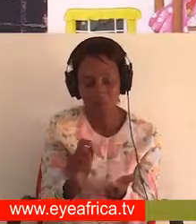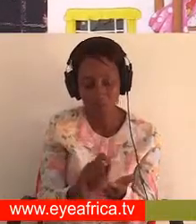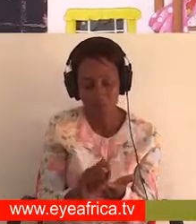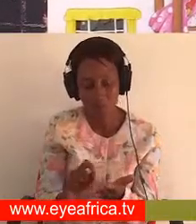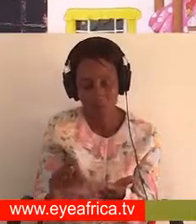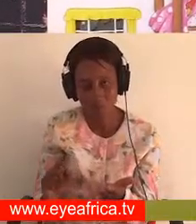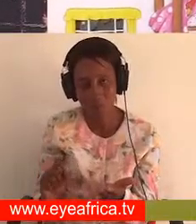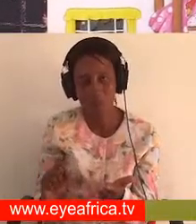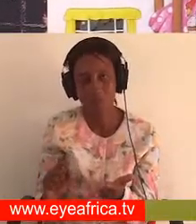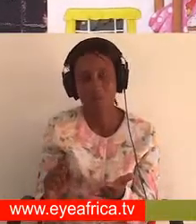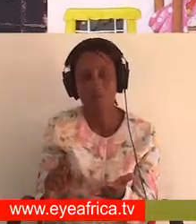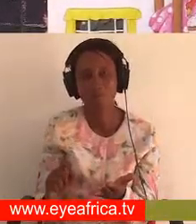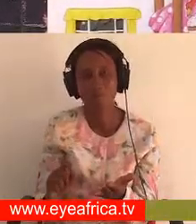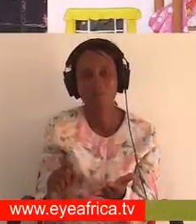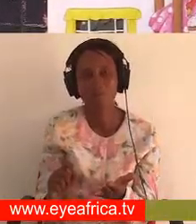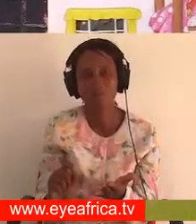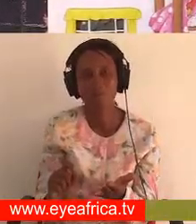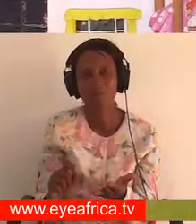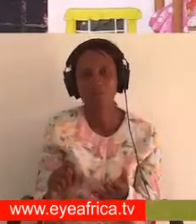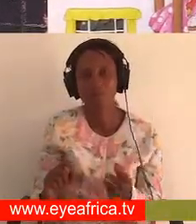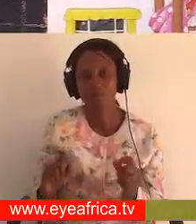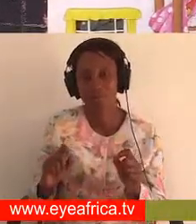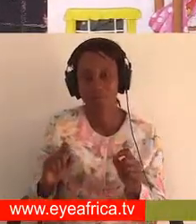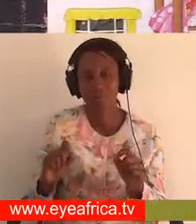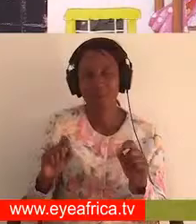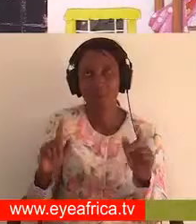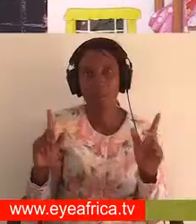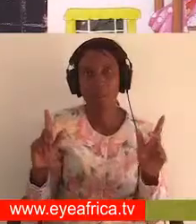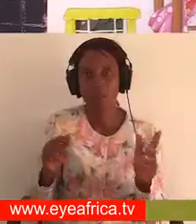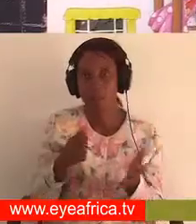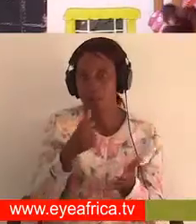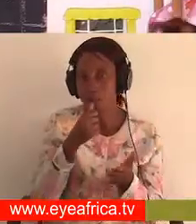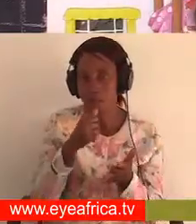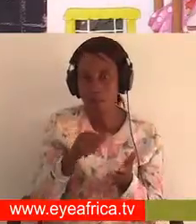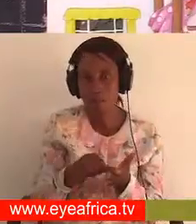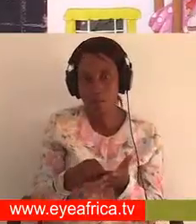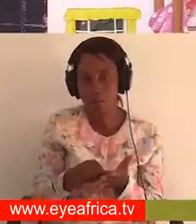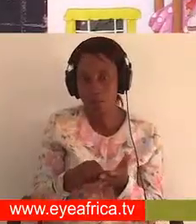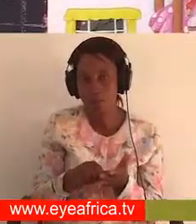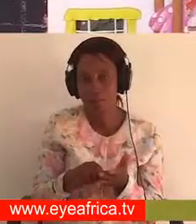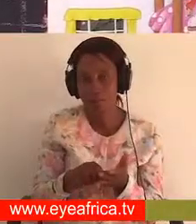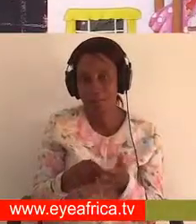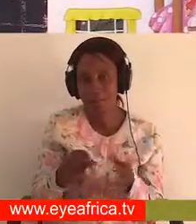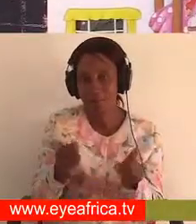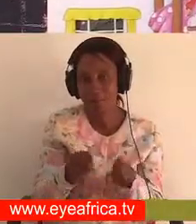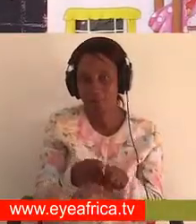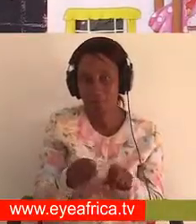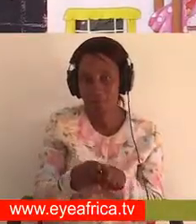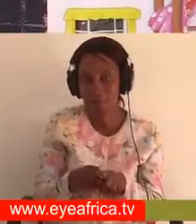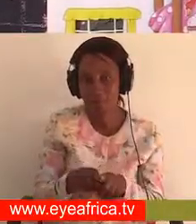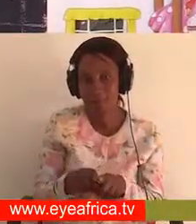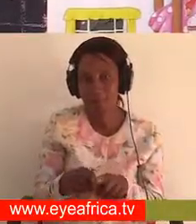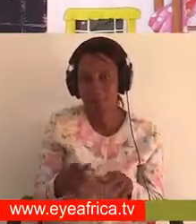the live letter, just like the one on my card.